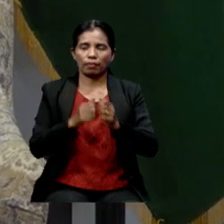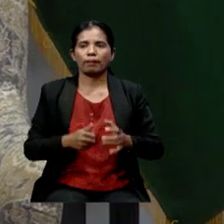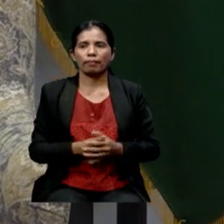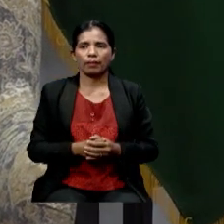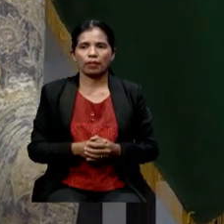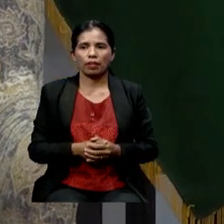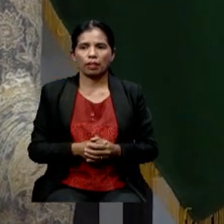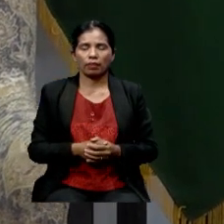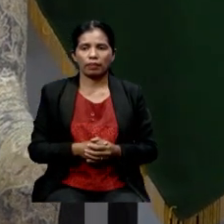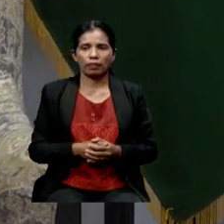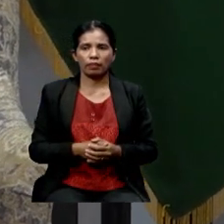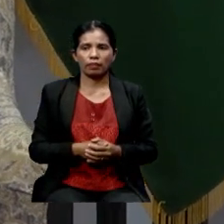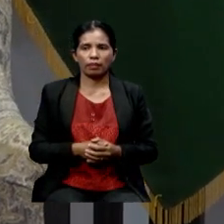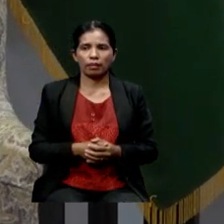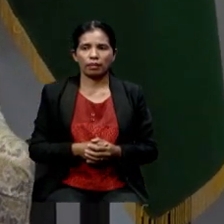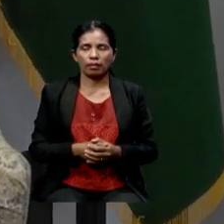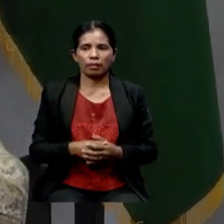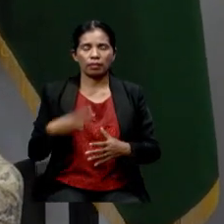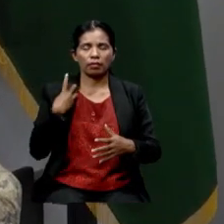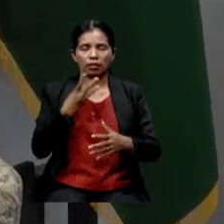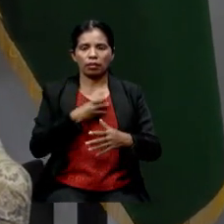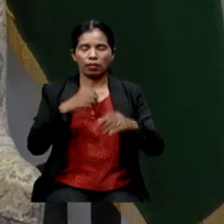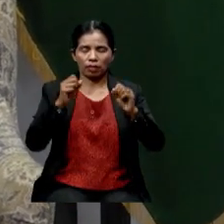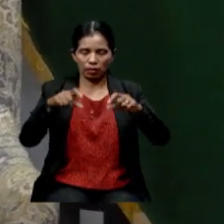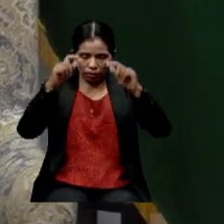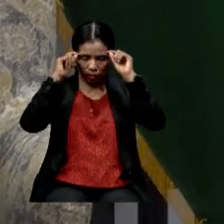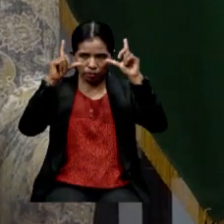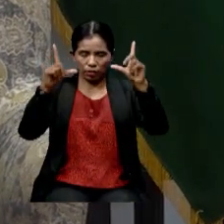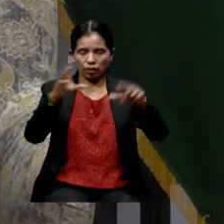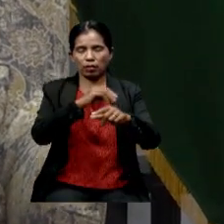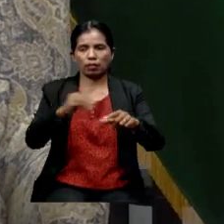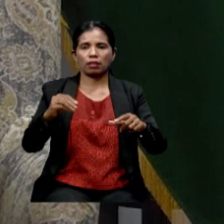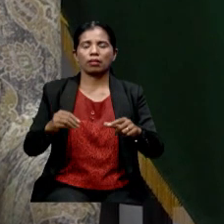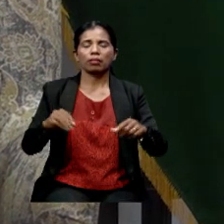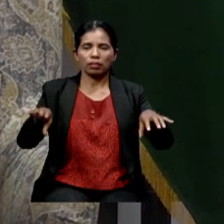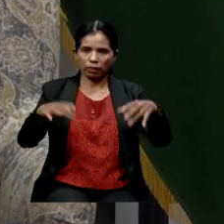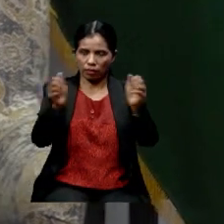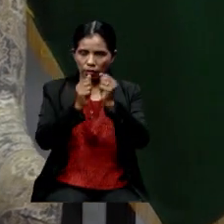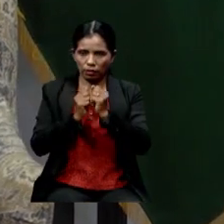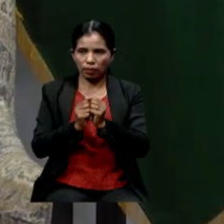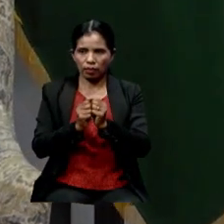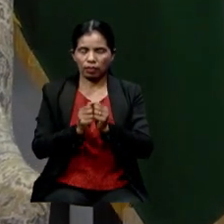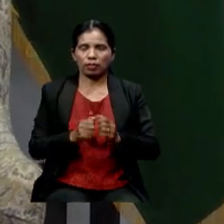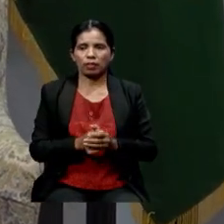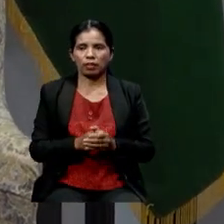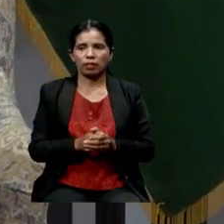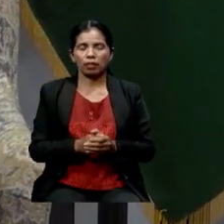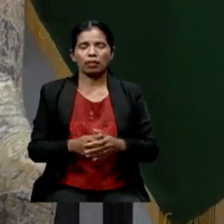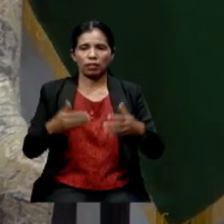the supposedly new cardinal from Timor-Leste to join, and we will be very honored to